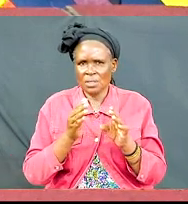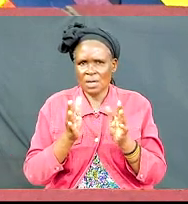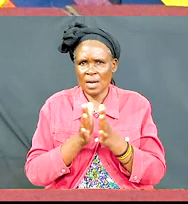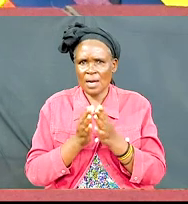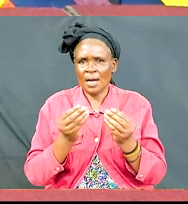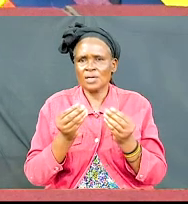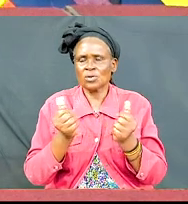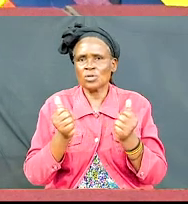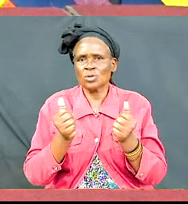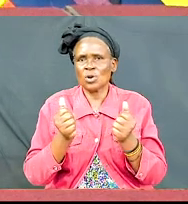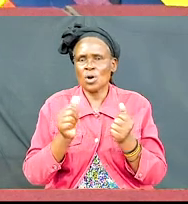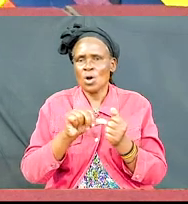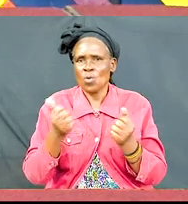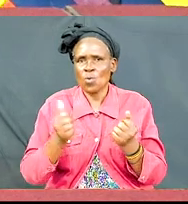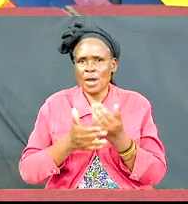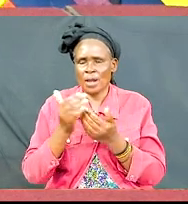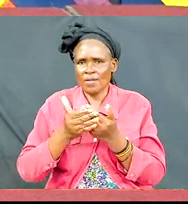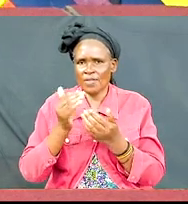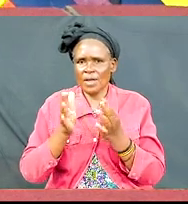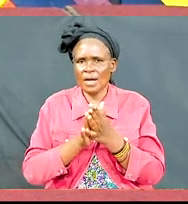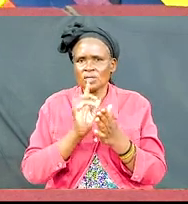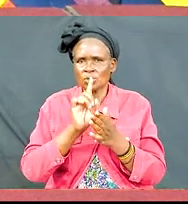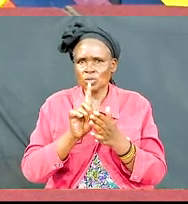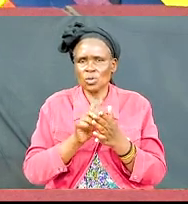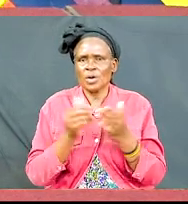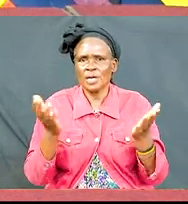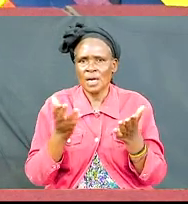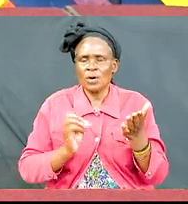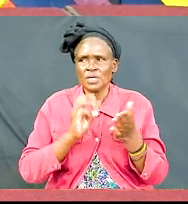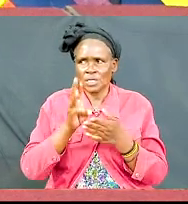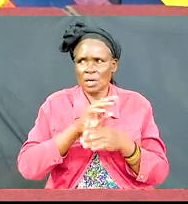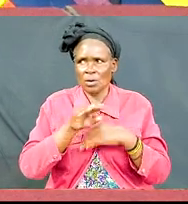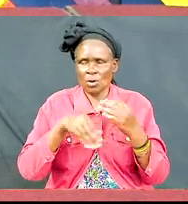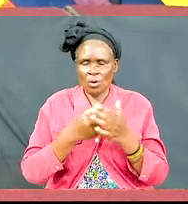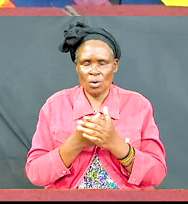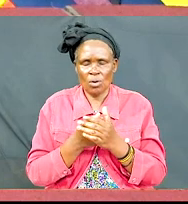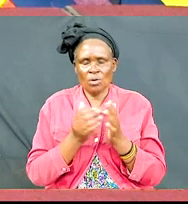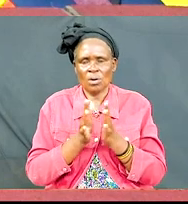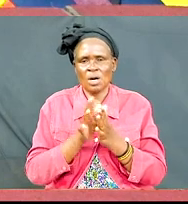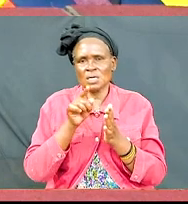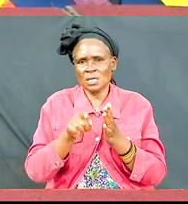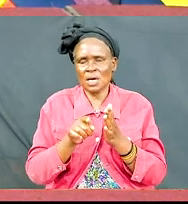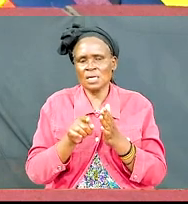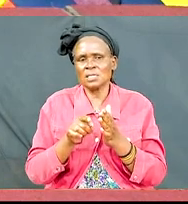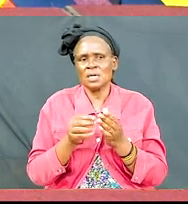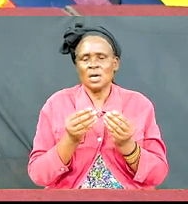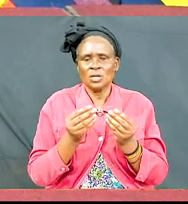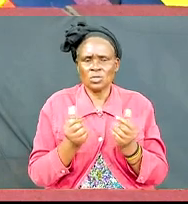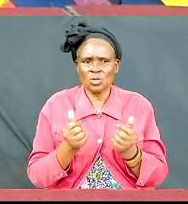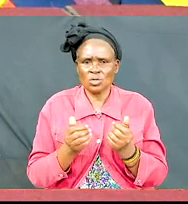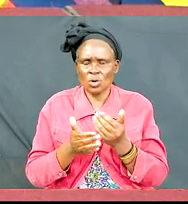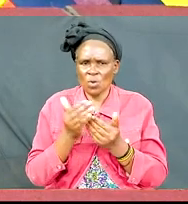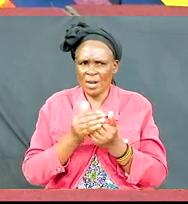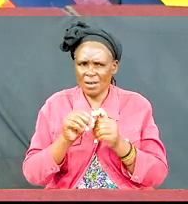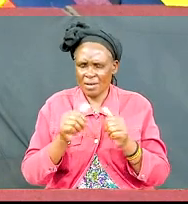total welfare. And so you hear of shalom. And that total welfare, total